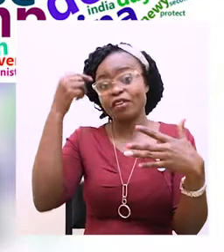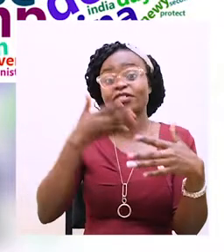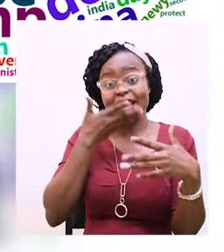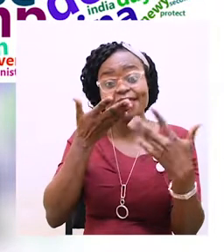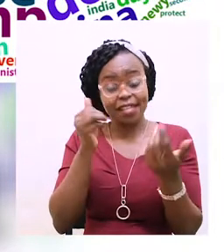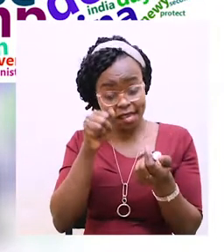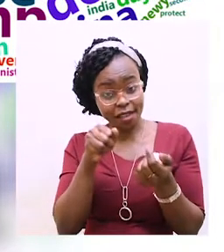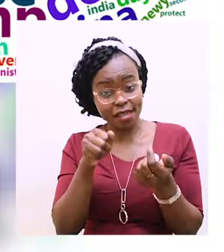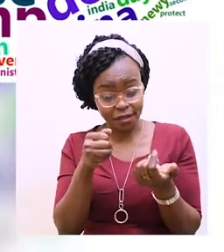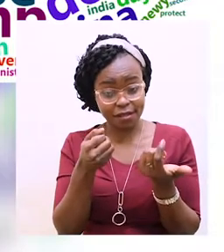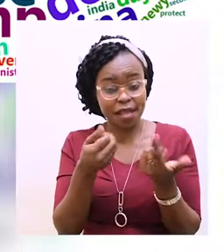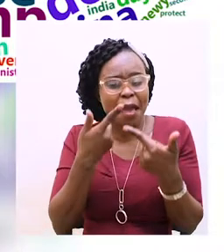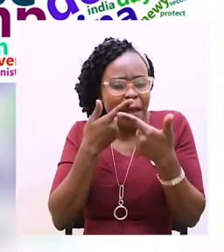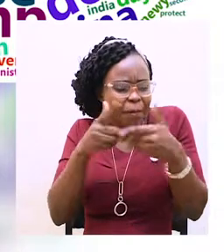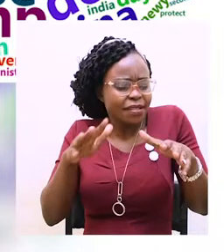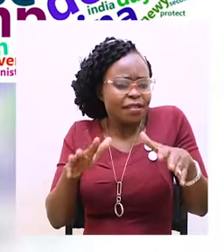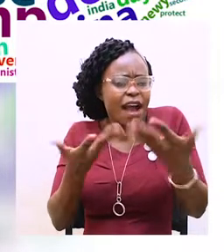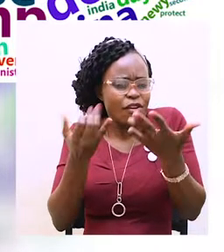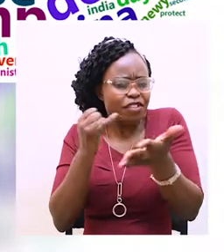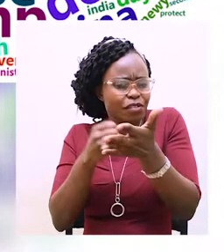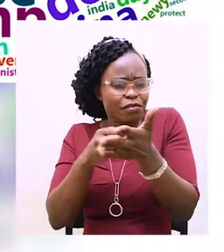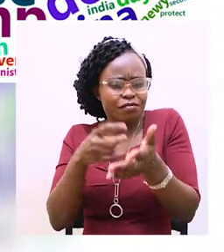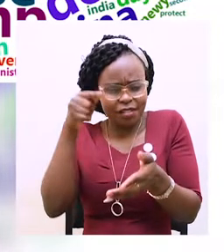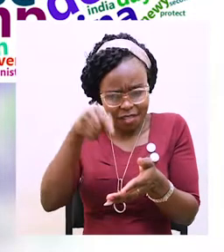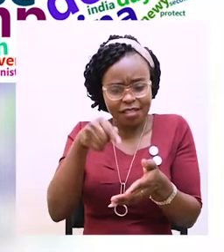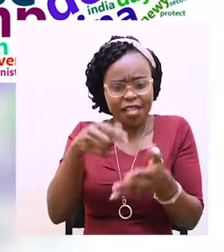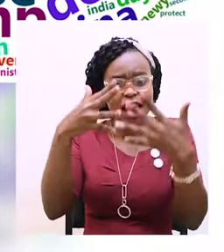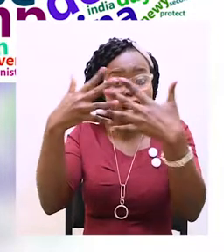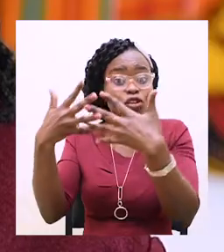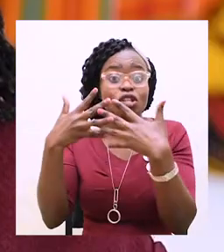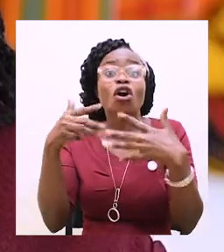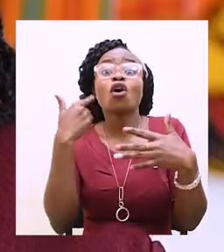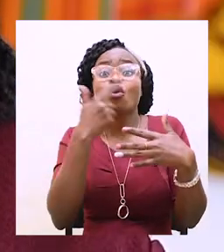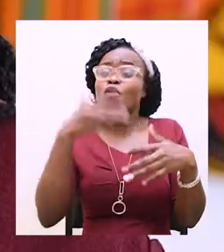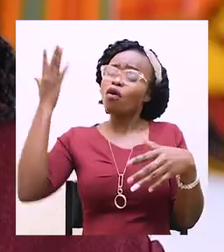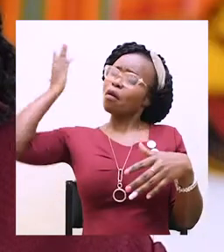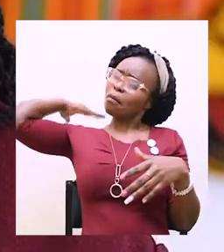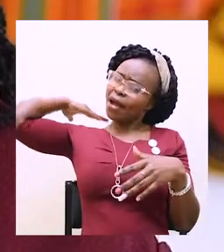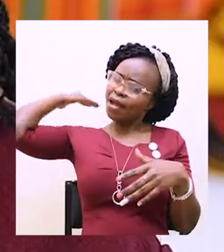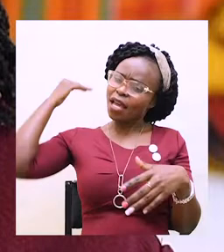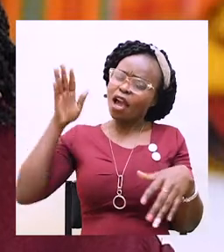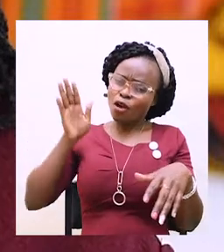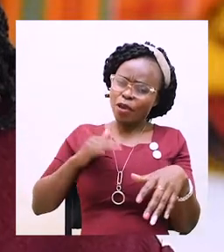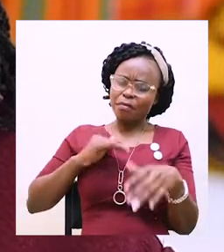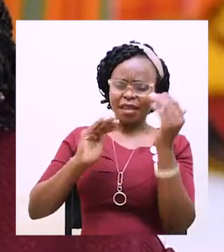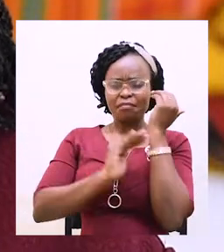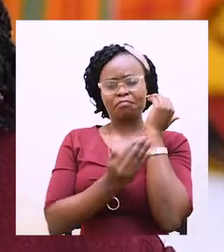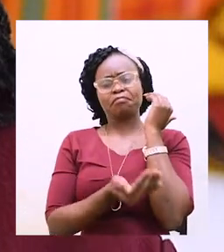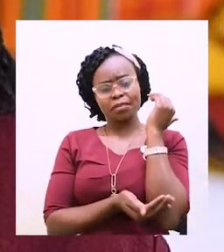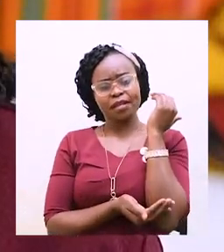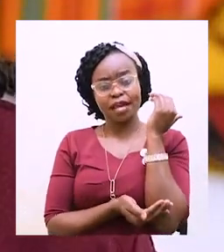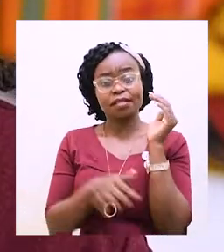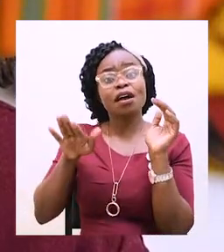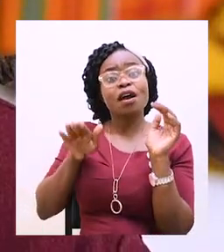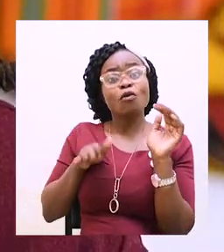that's the response for COVID-19, lockdown. But how inclusive has that been lockdown? Who's been left behind? The women who are pregnant,